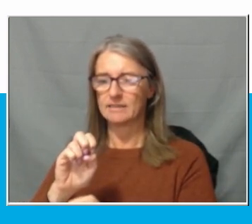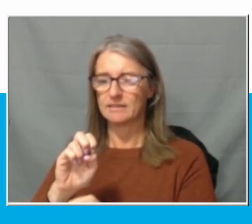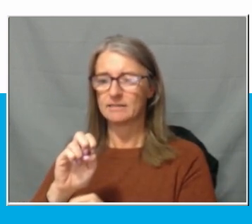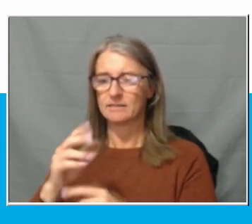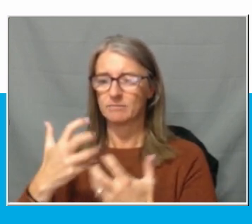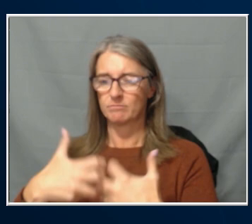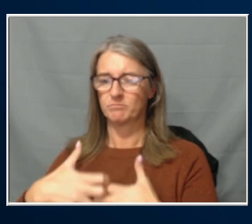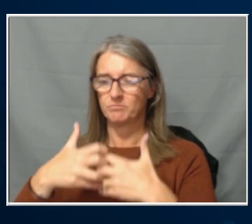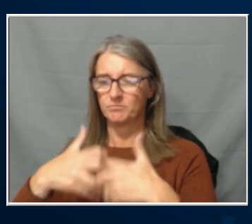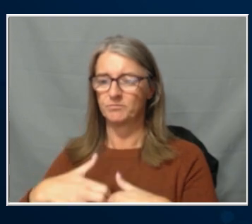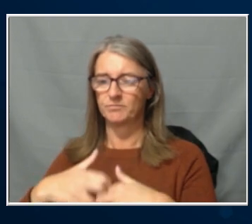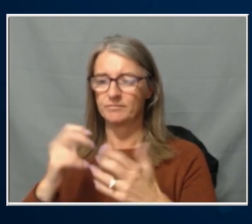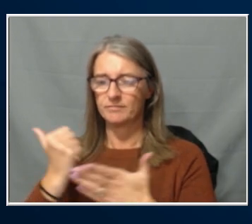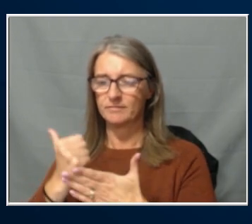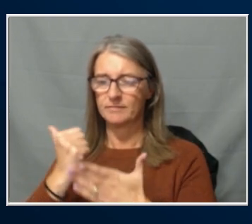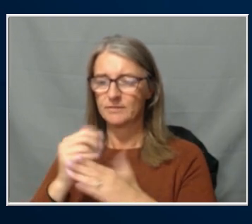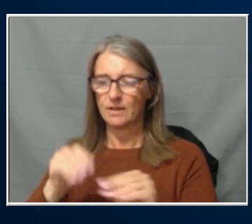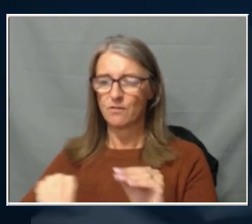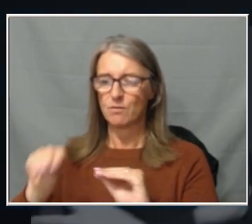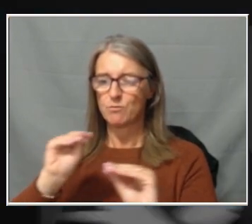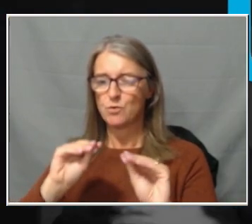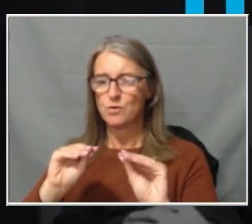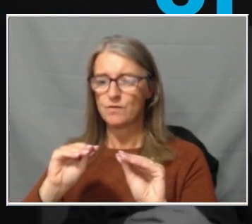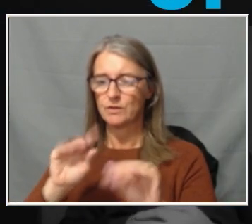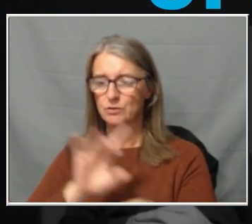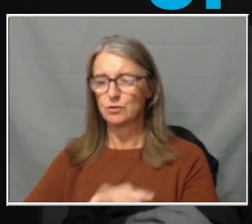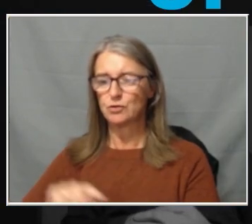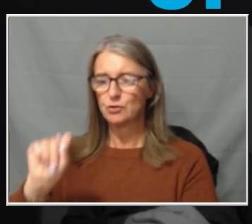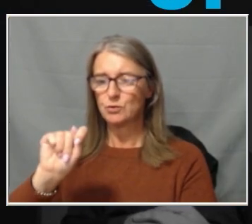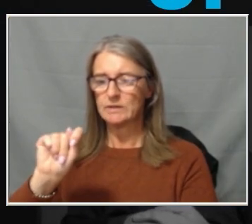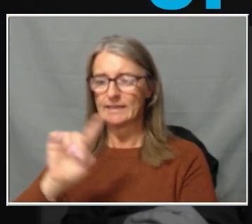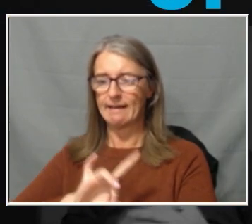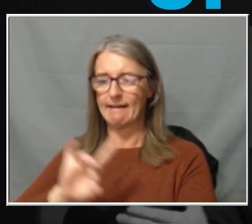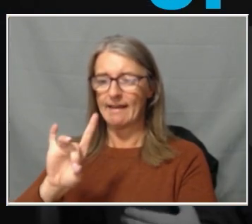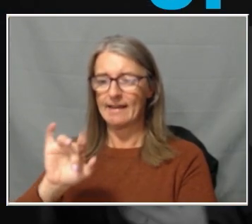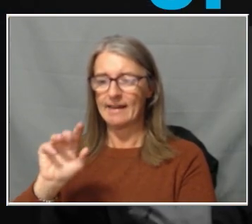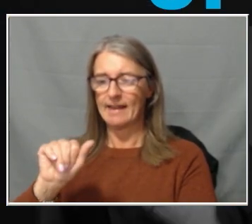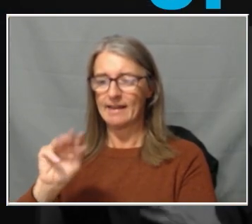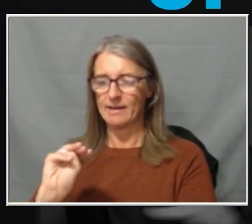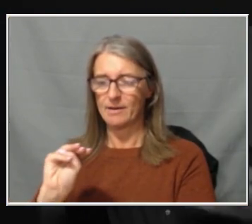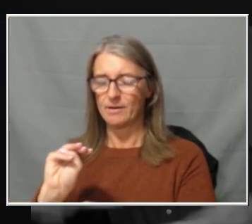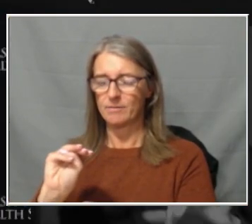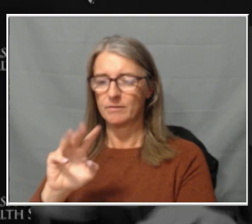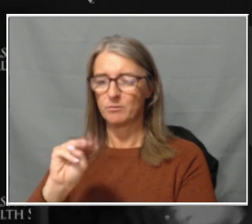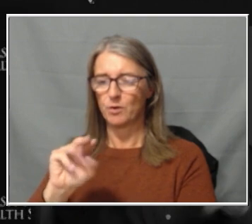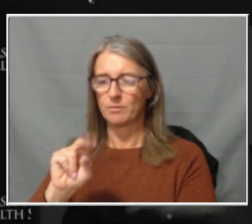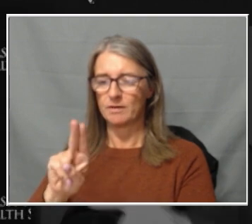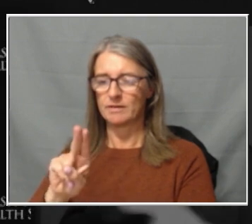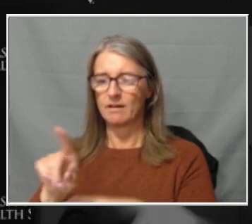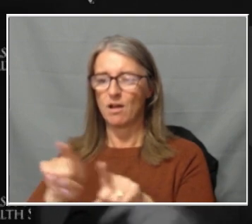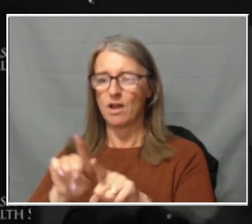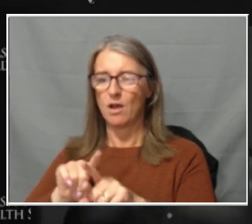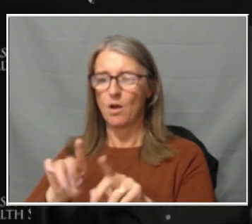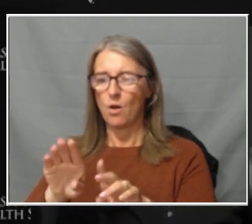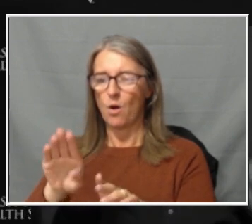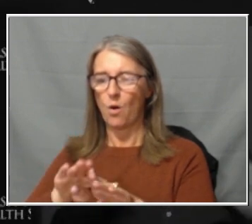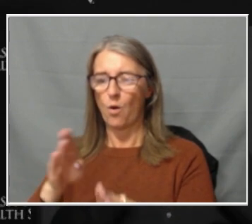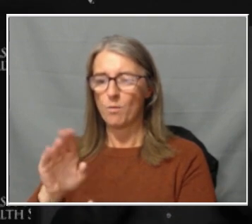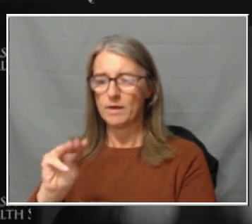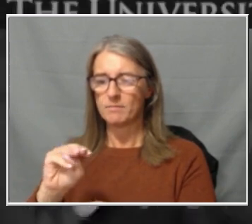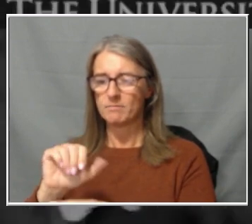his every move. Tuesday at 8 a.m. Subscribe to our Morning Medical Update and Open Mics